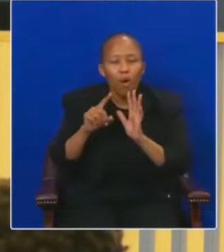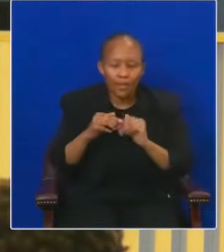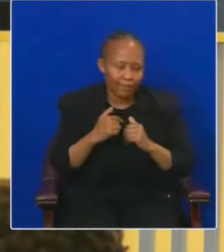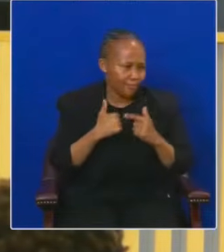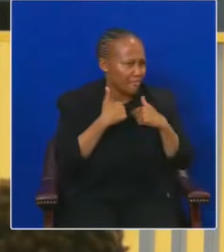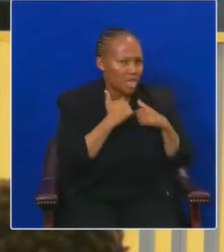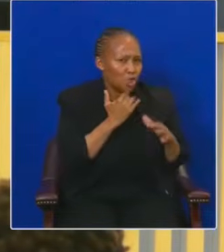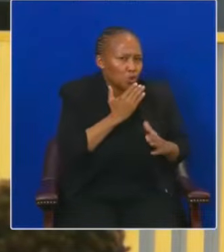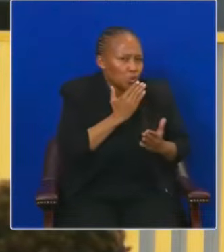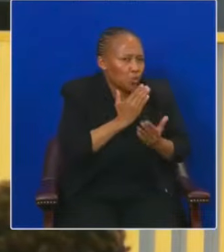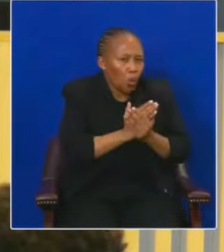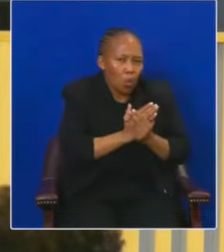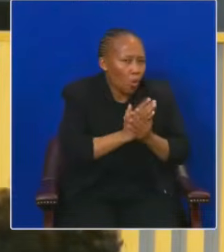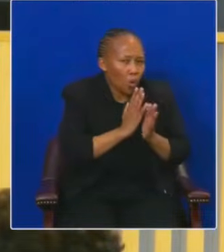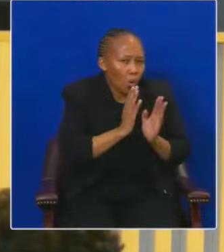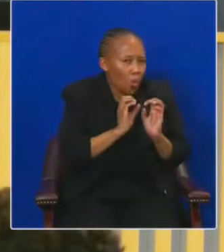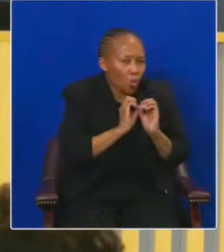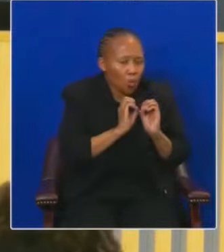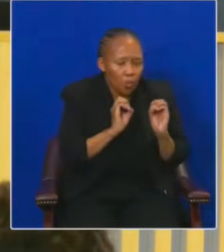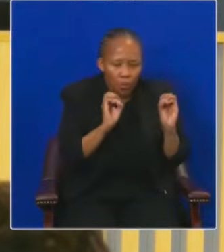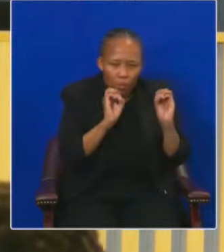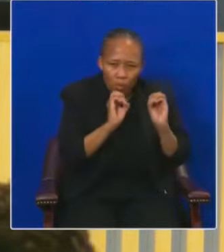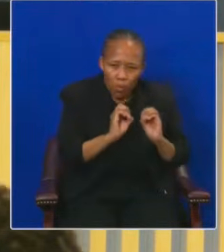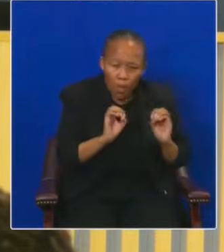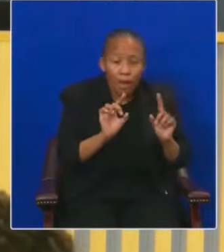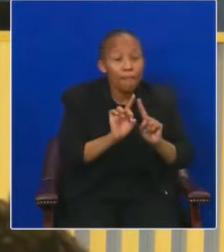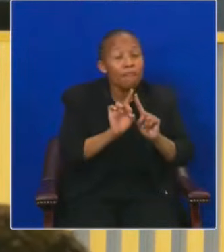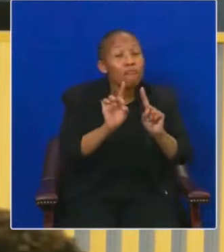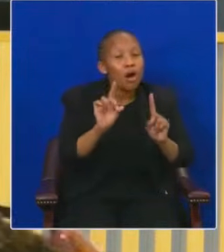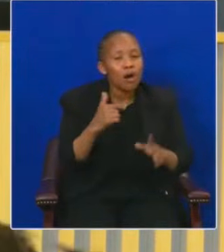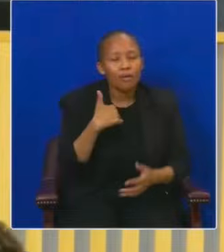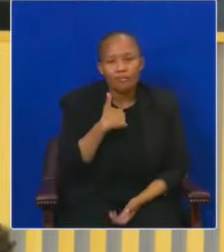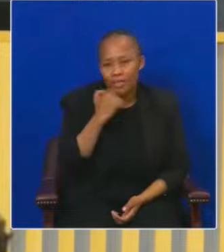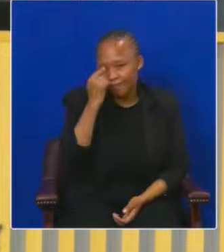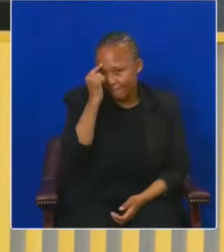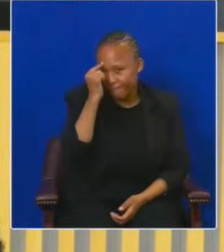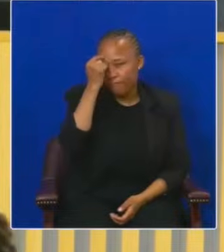he is a head of